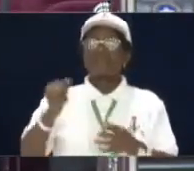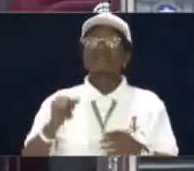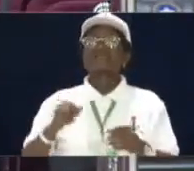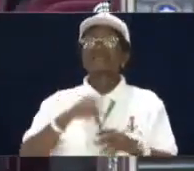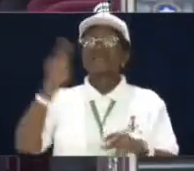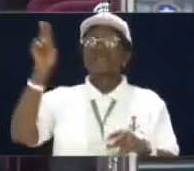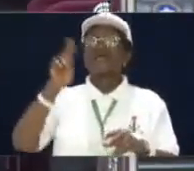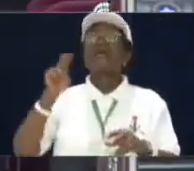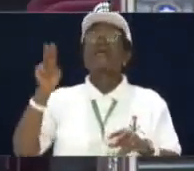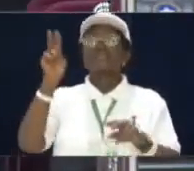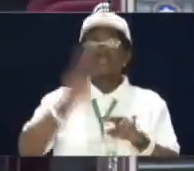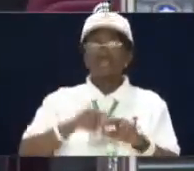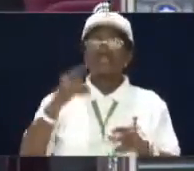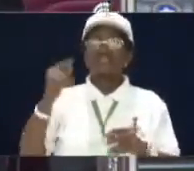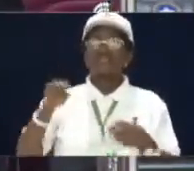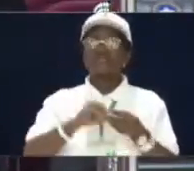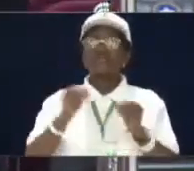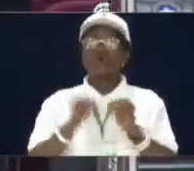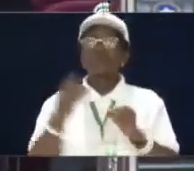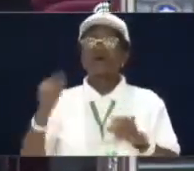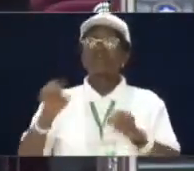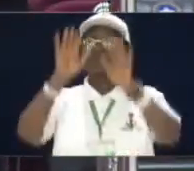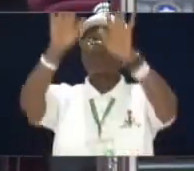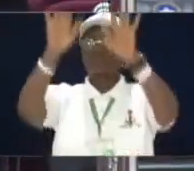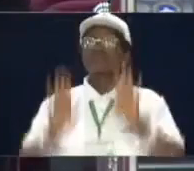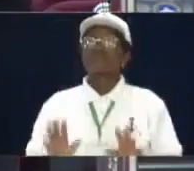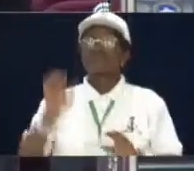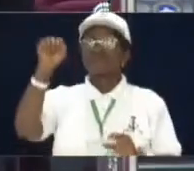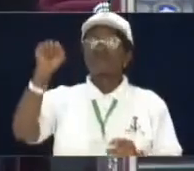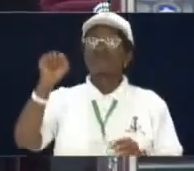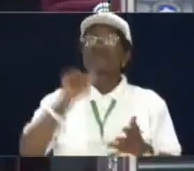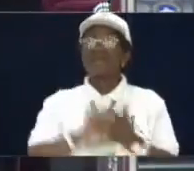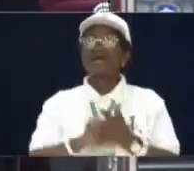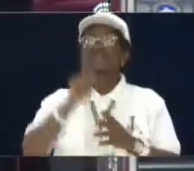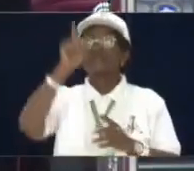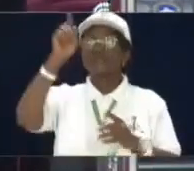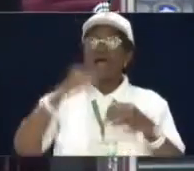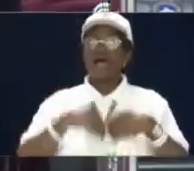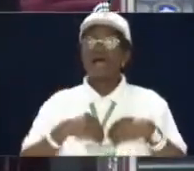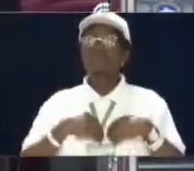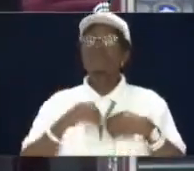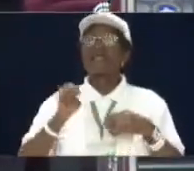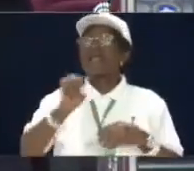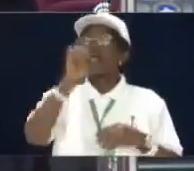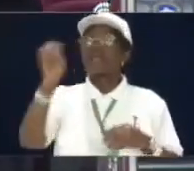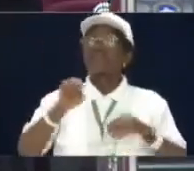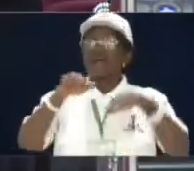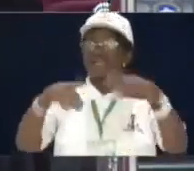Increase the number of miracles that you have ever given to them.